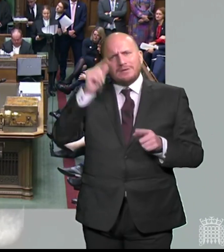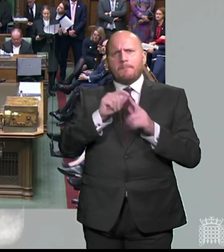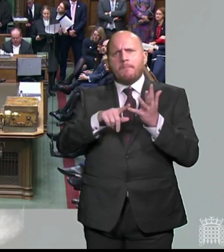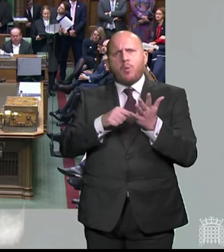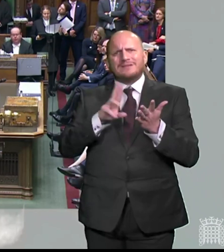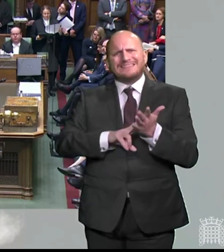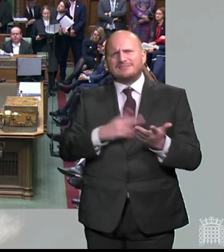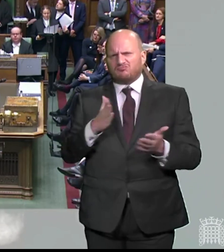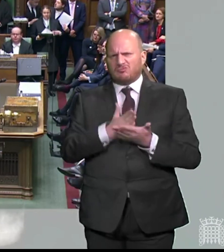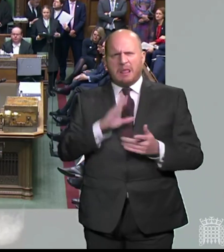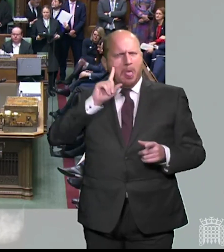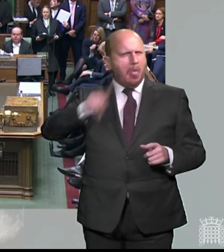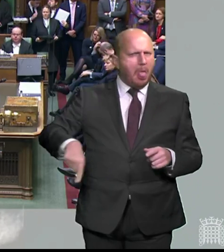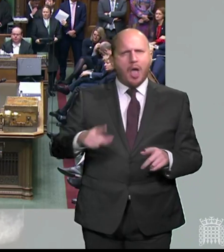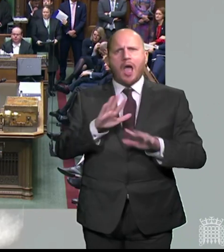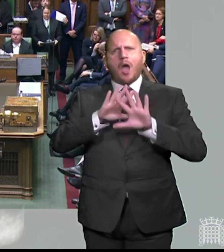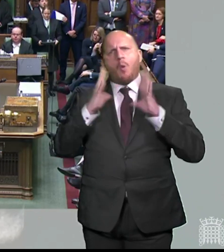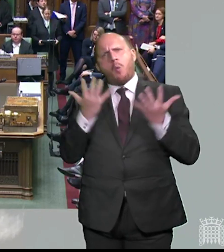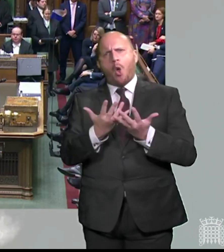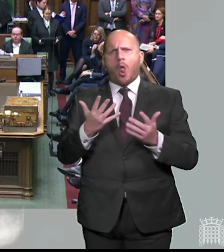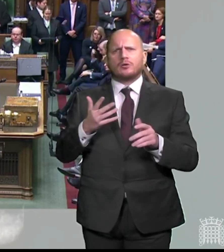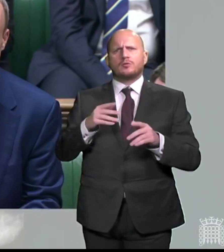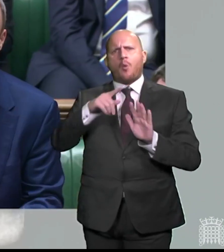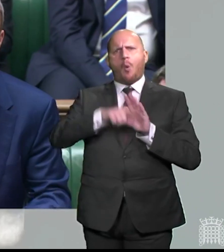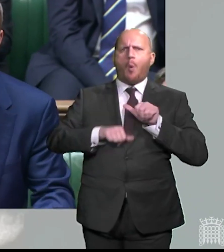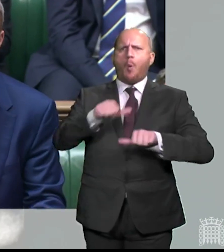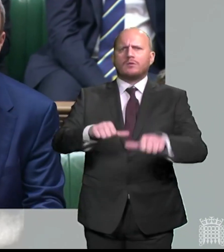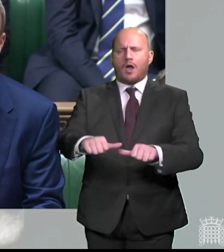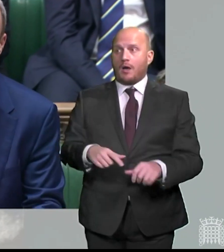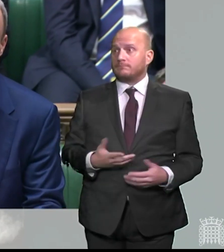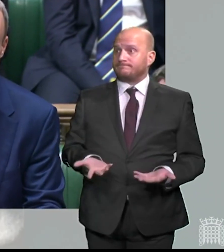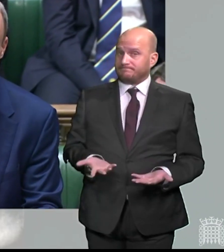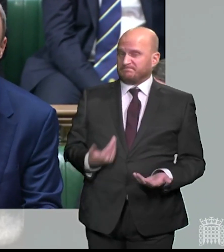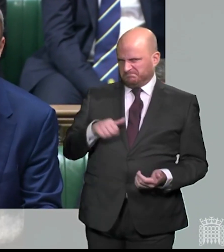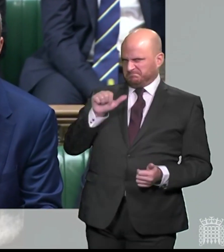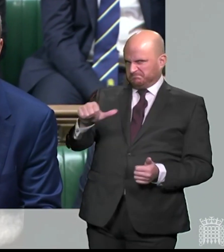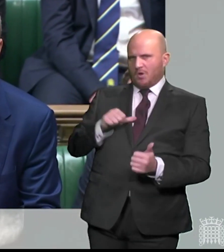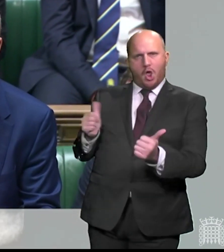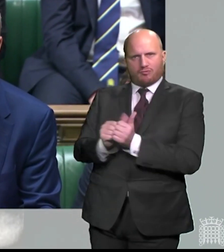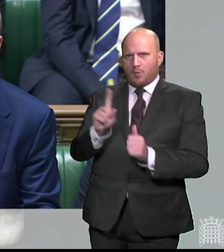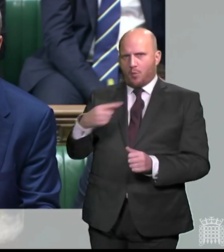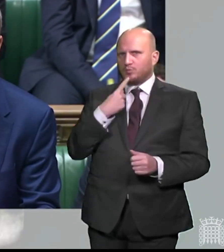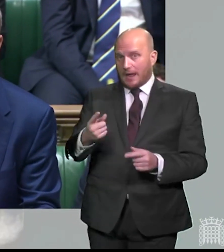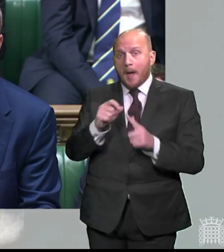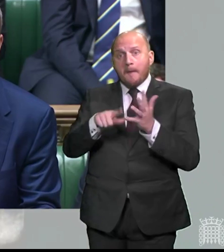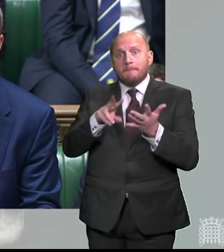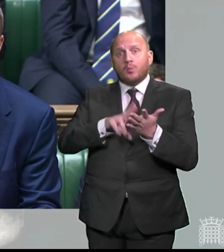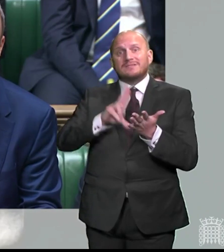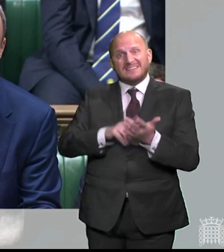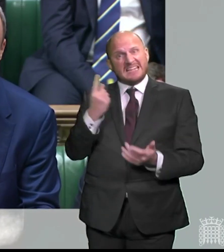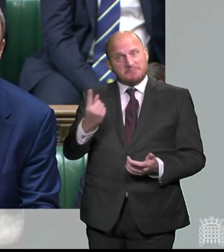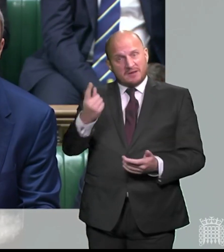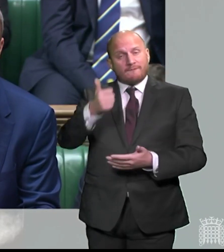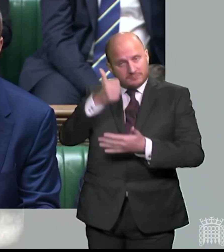Can I thank the Right Honourable Lady? I entirely agree with what she said. President Putin started this war,